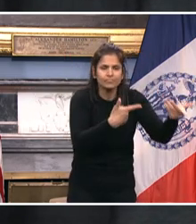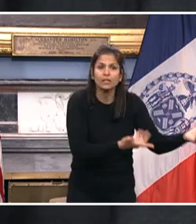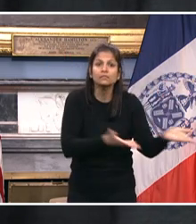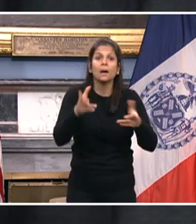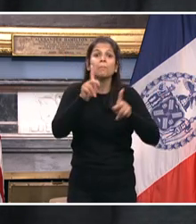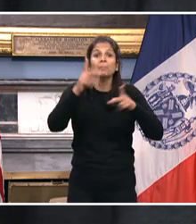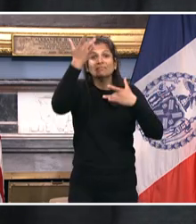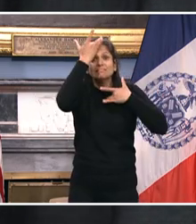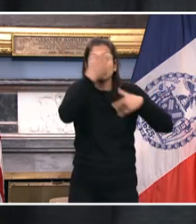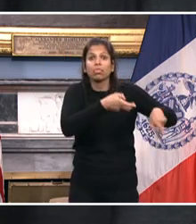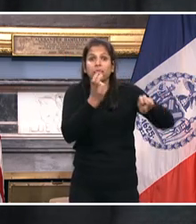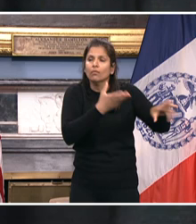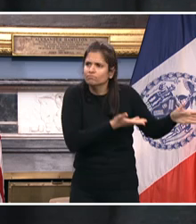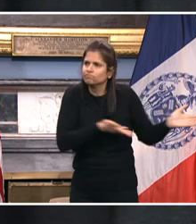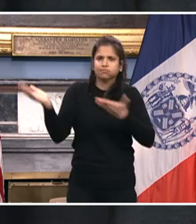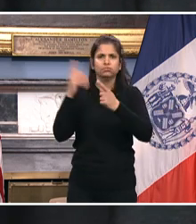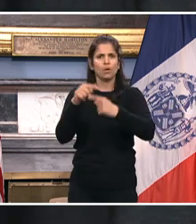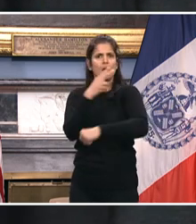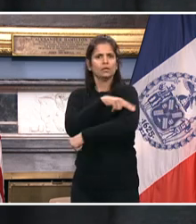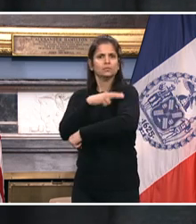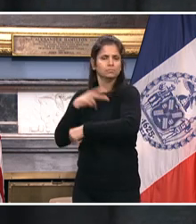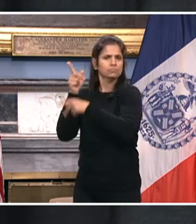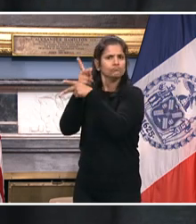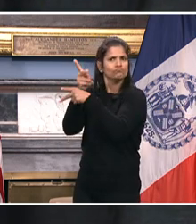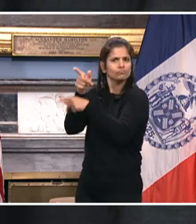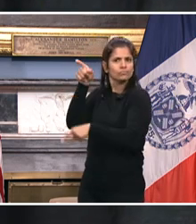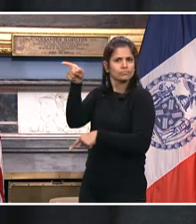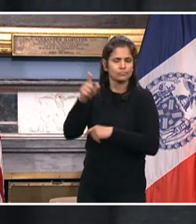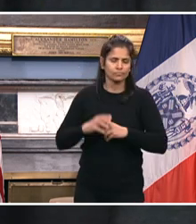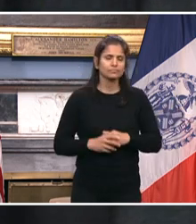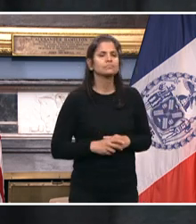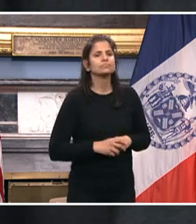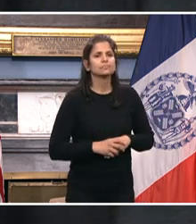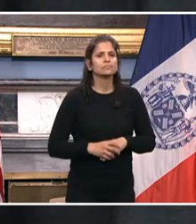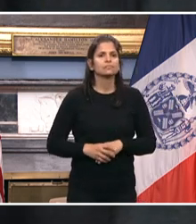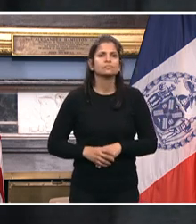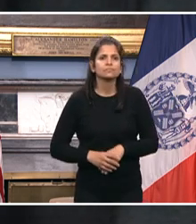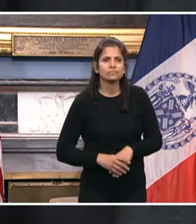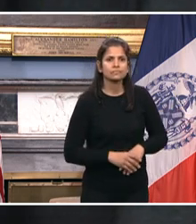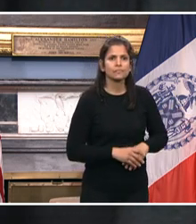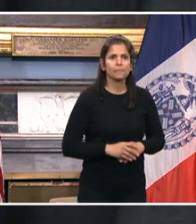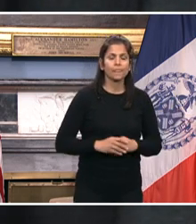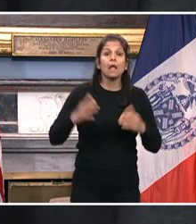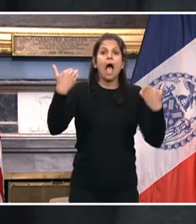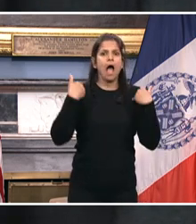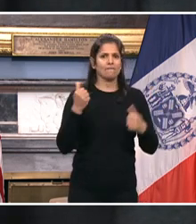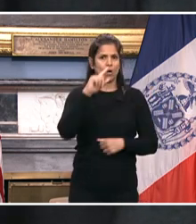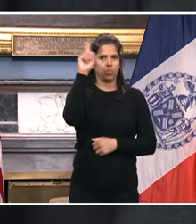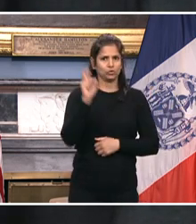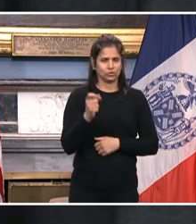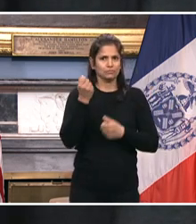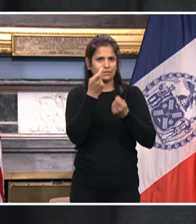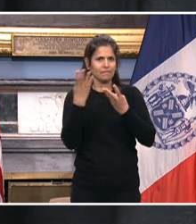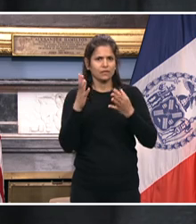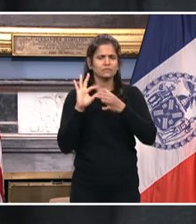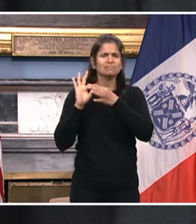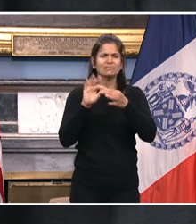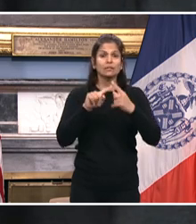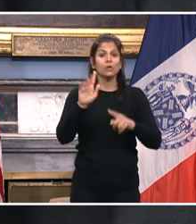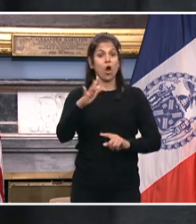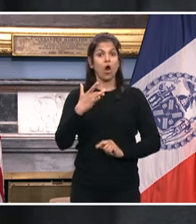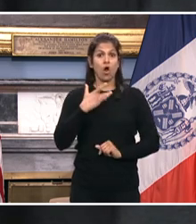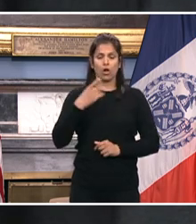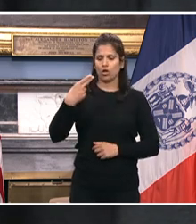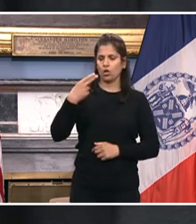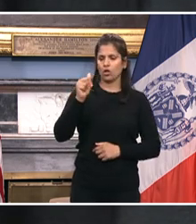Christina Narishnaya from the New York Post. It's loud. I have a few questions about Heart Island. So burials, according to the